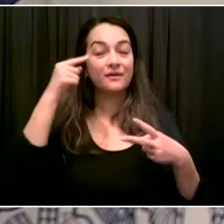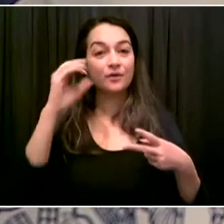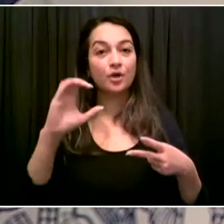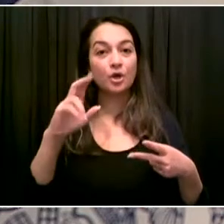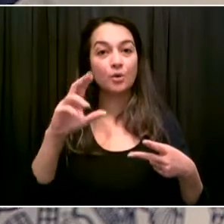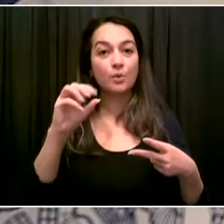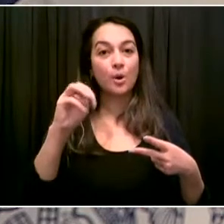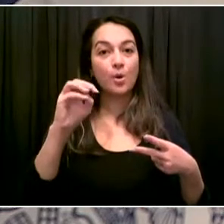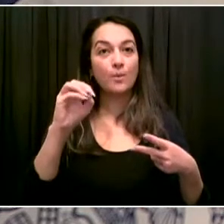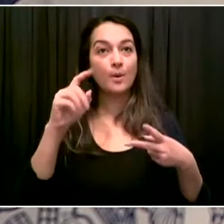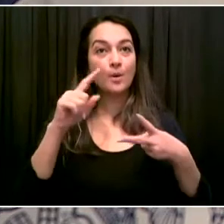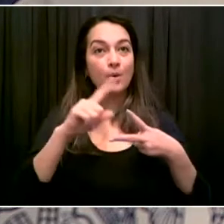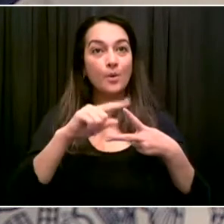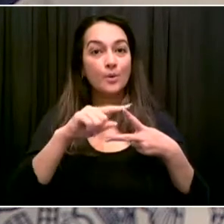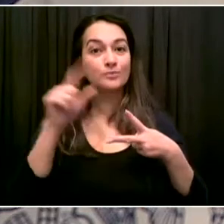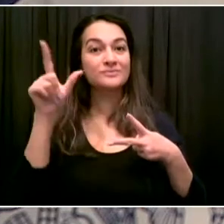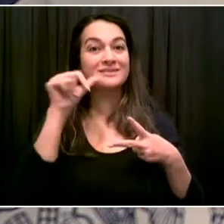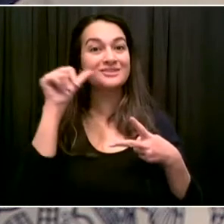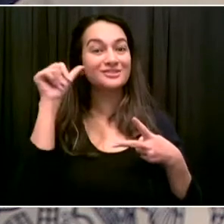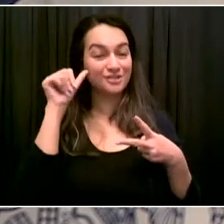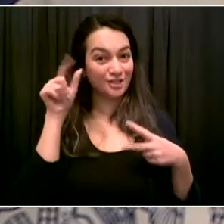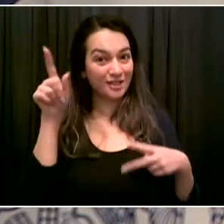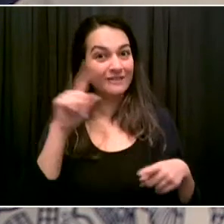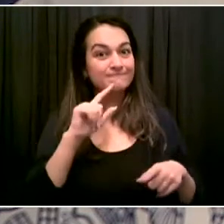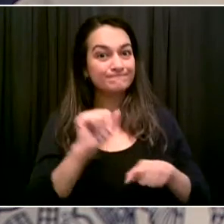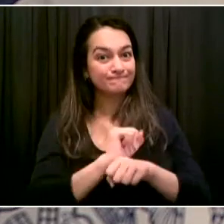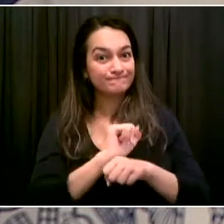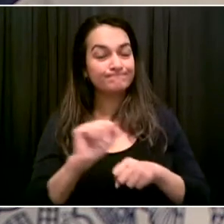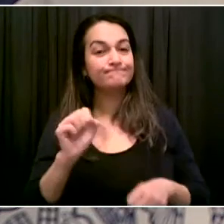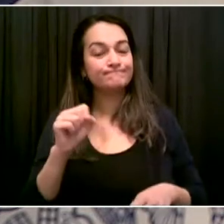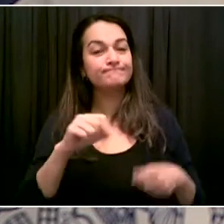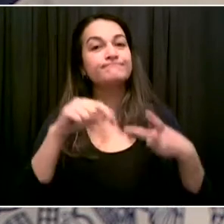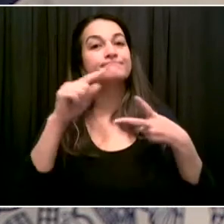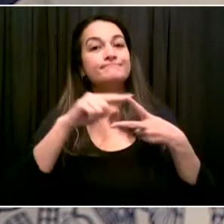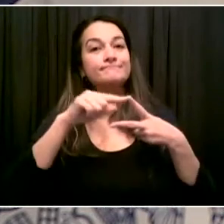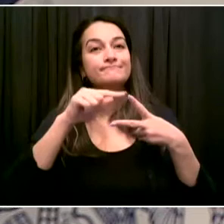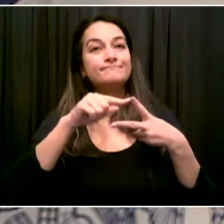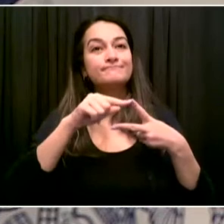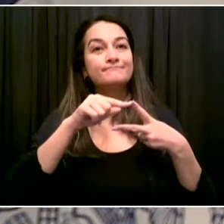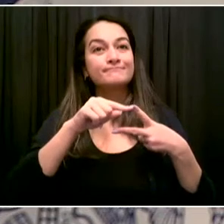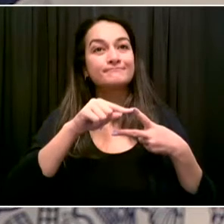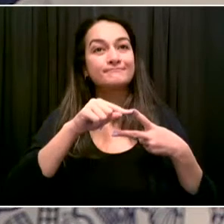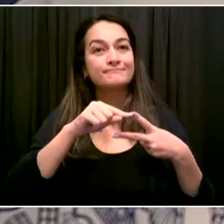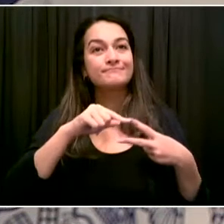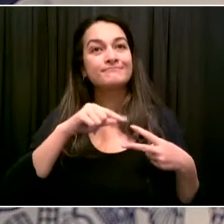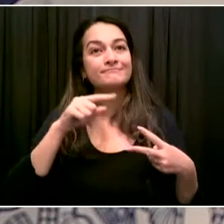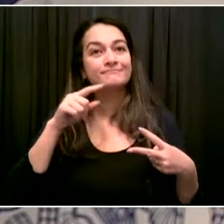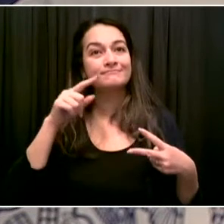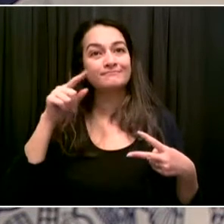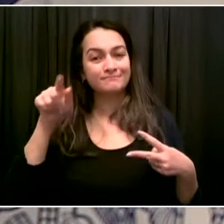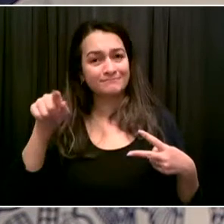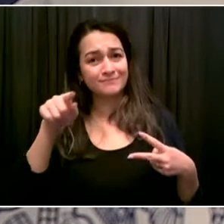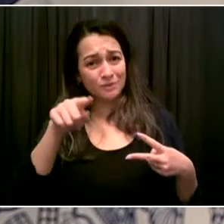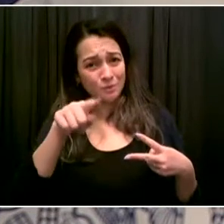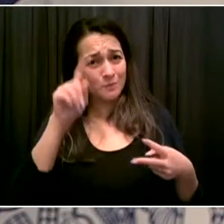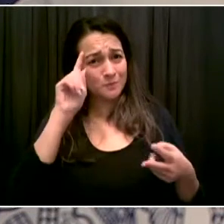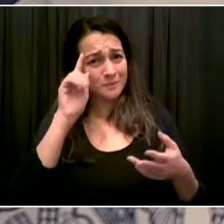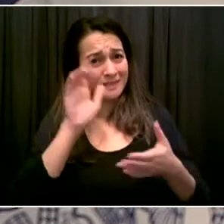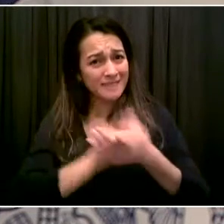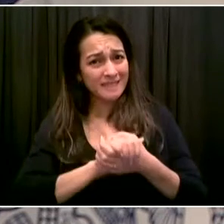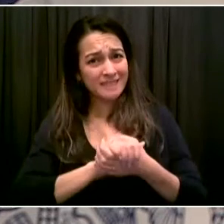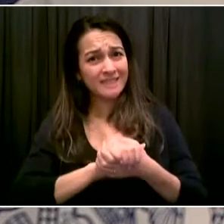outside the governor's office in Midtown, if you believe the governor should be prosecuted, you said you wanted to leave that